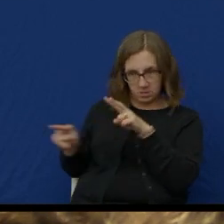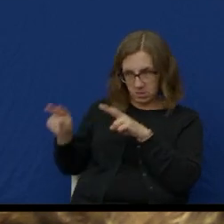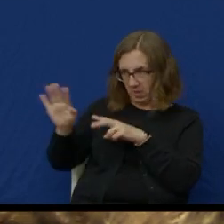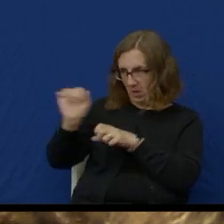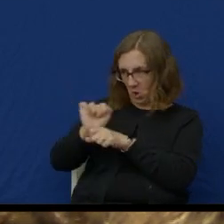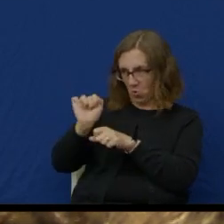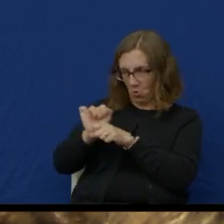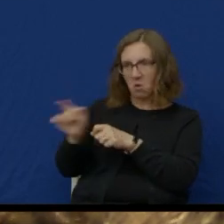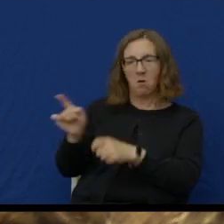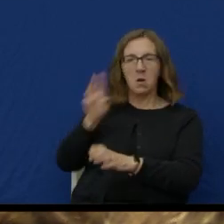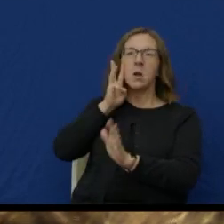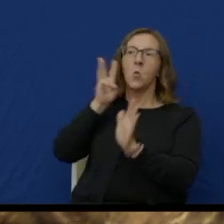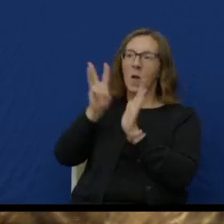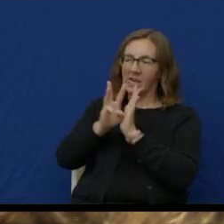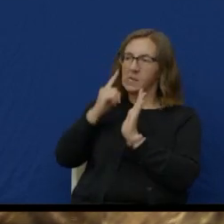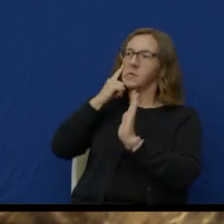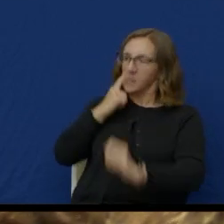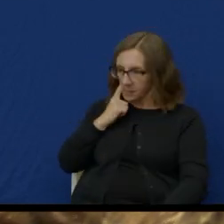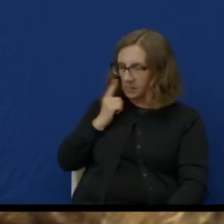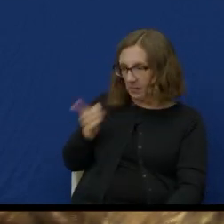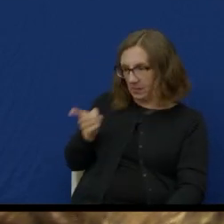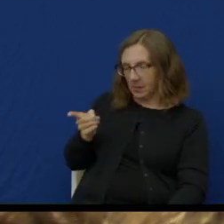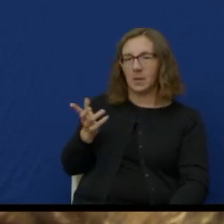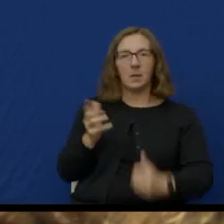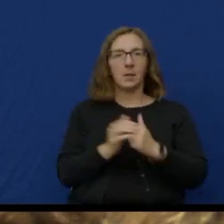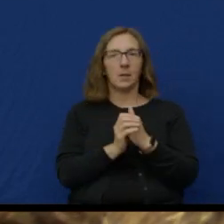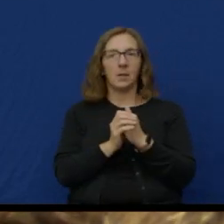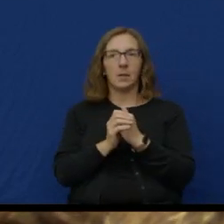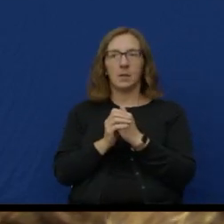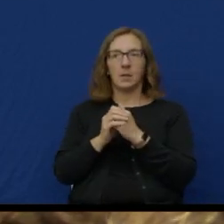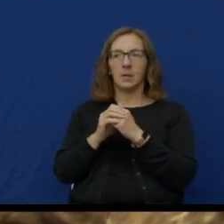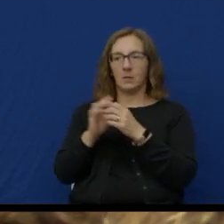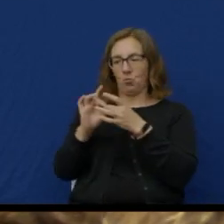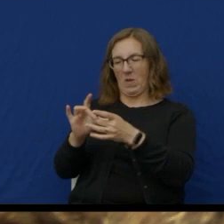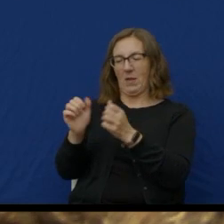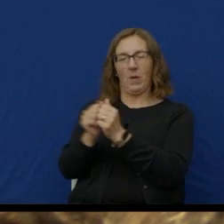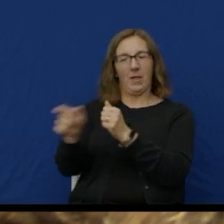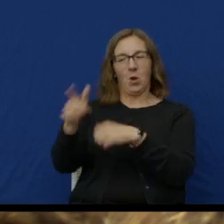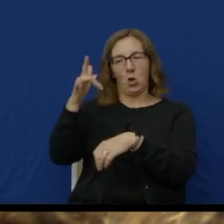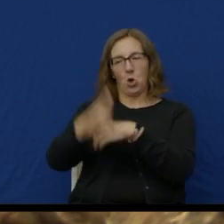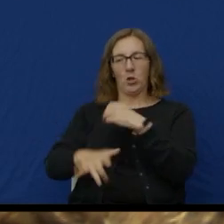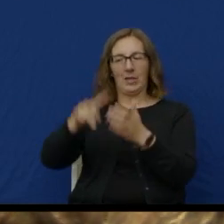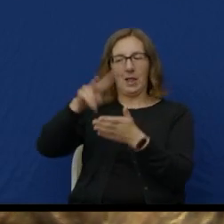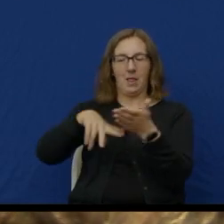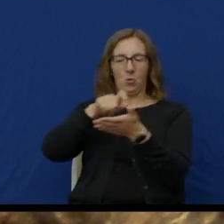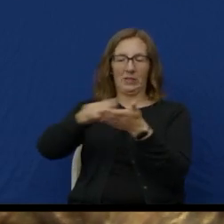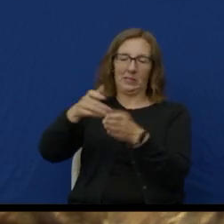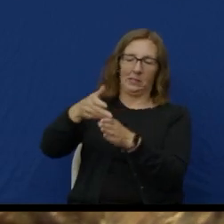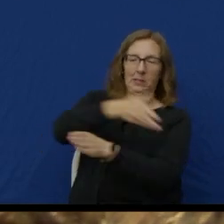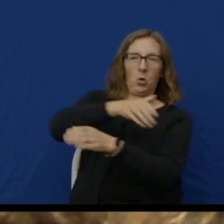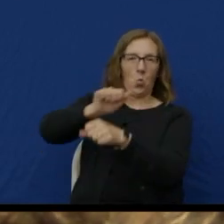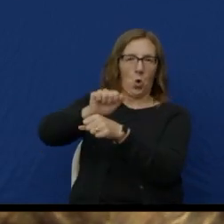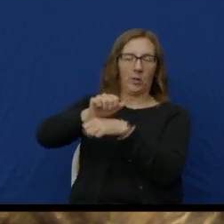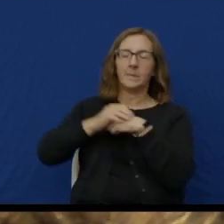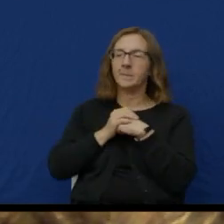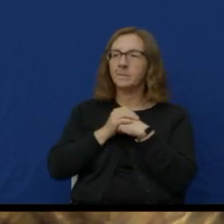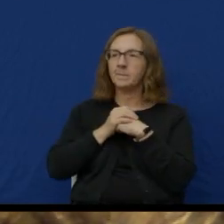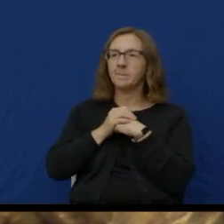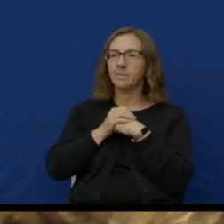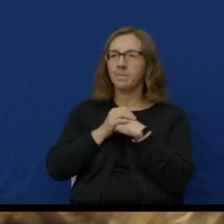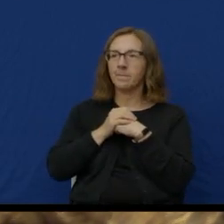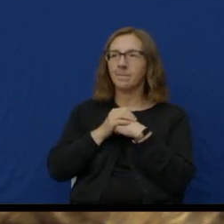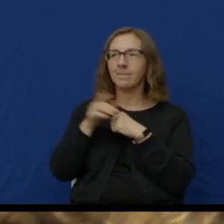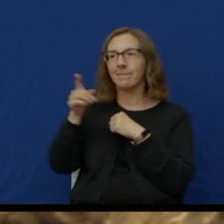place from the EPP perspective, especially regarding the early literacy work that's going on. Board Member